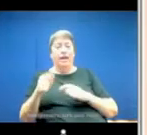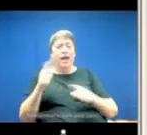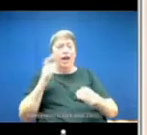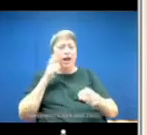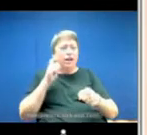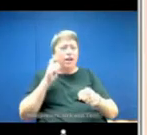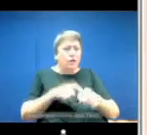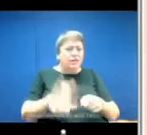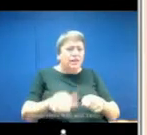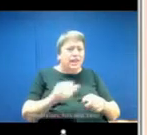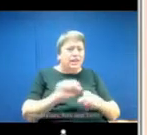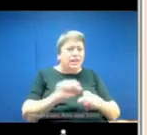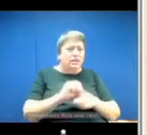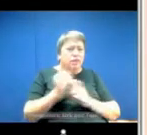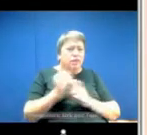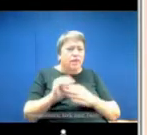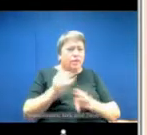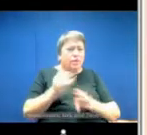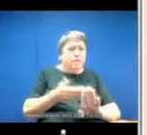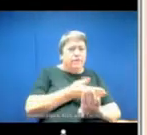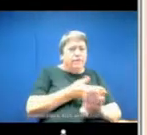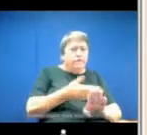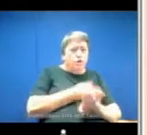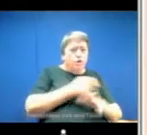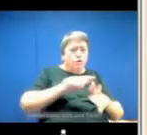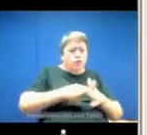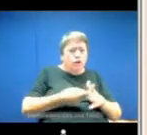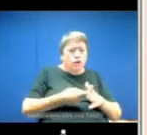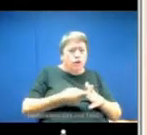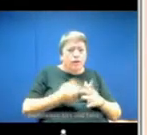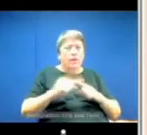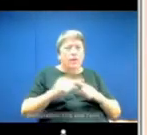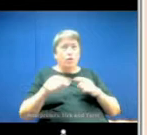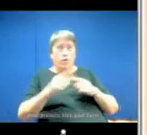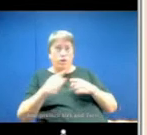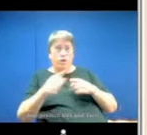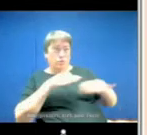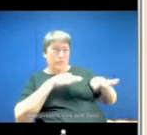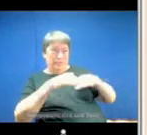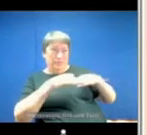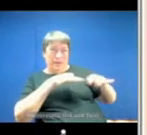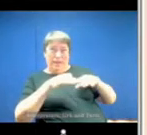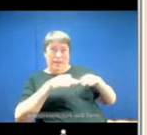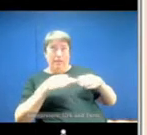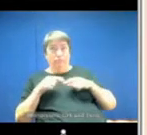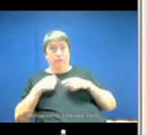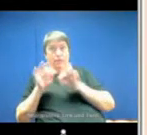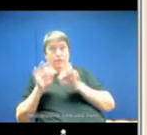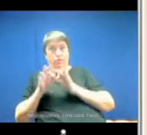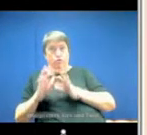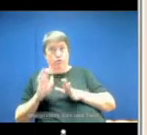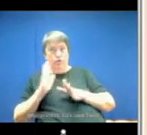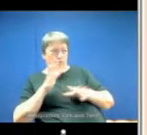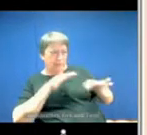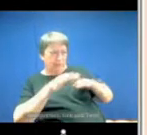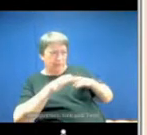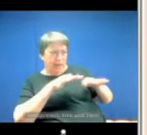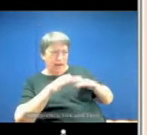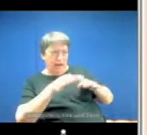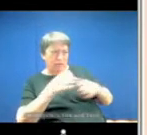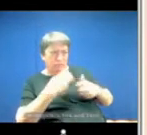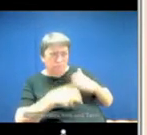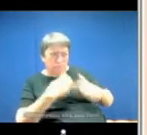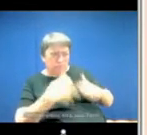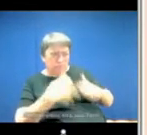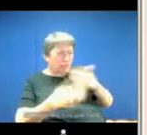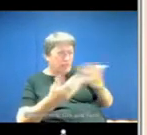as an interpreter, once you explain the difficulty and the dilemma, I would also find out exactly what they want to talk to the